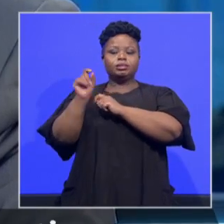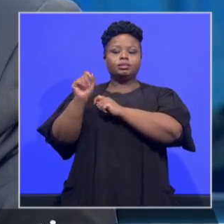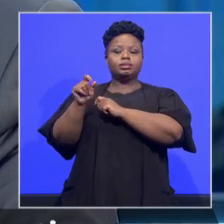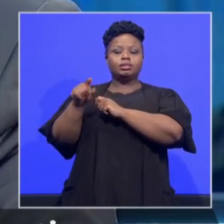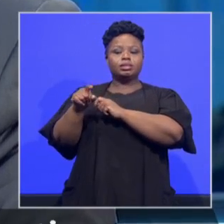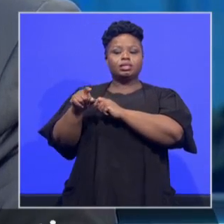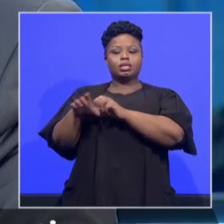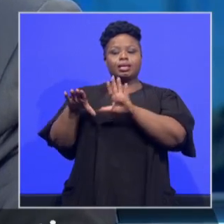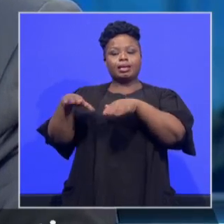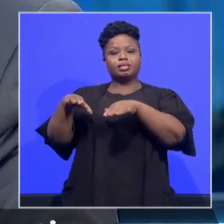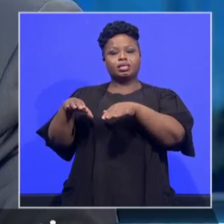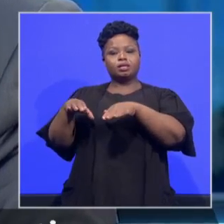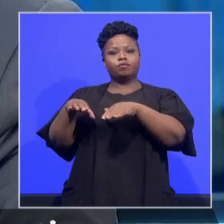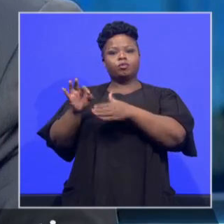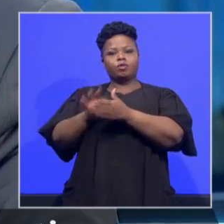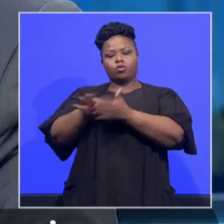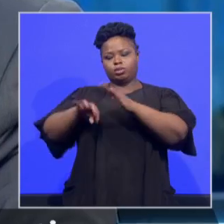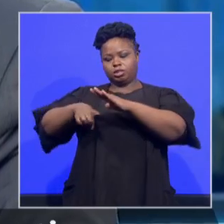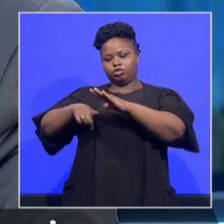the cluster